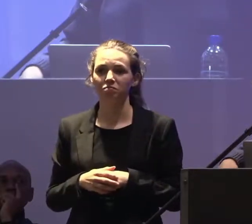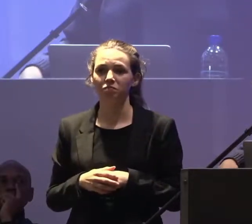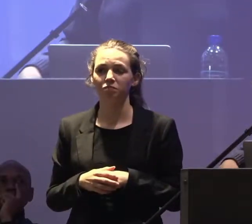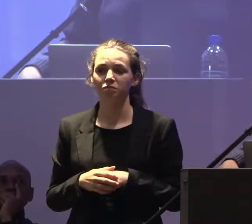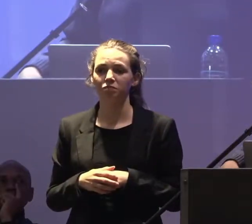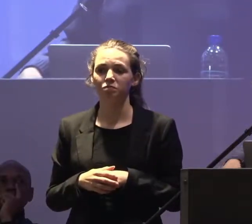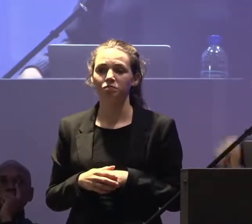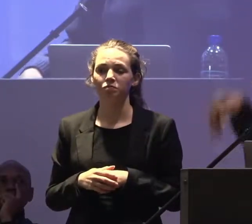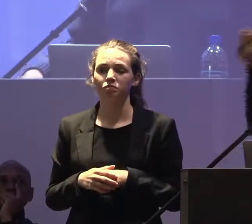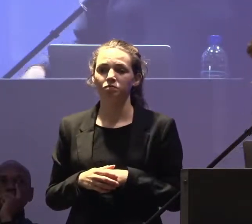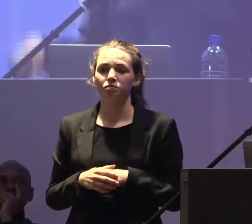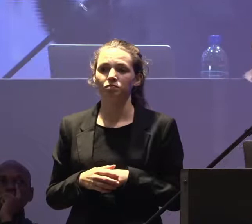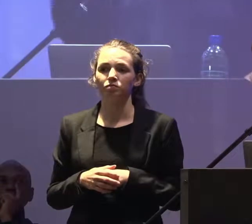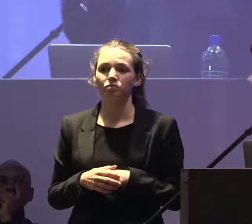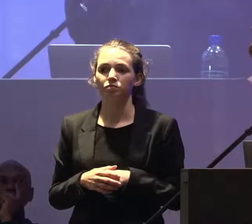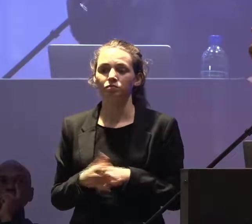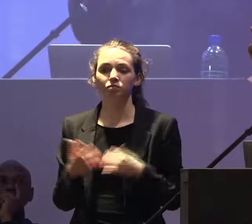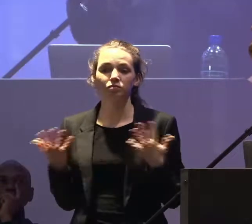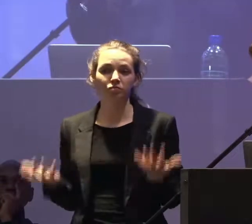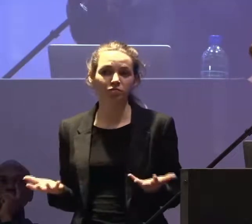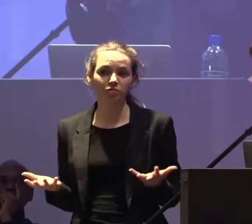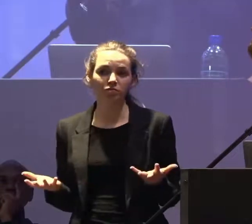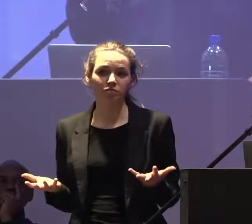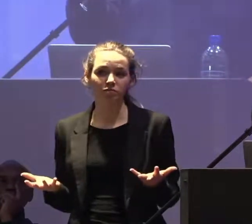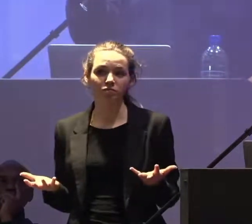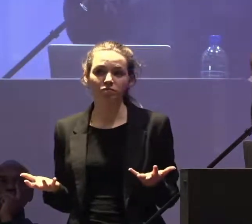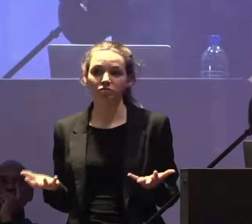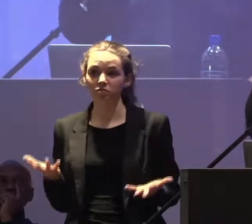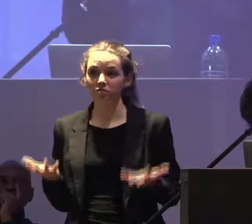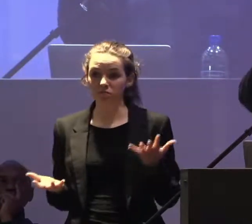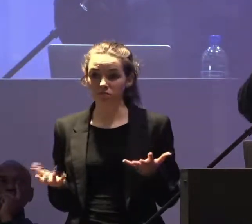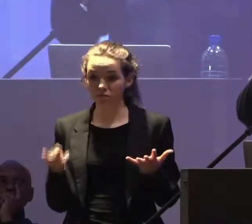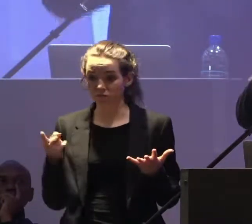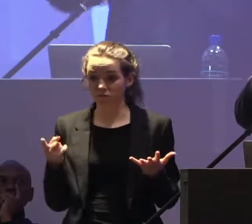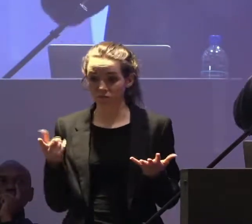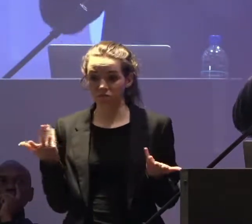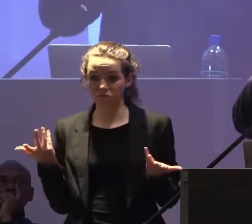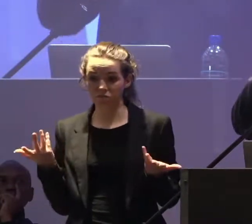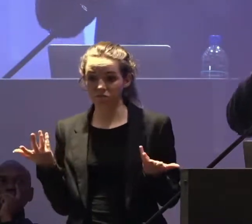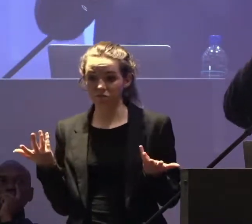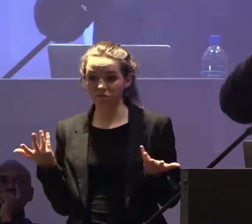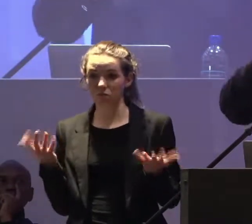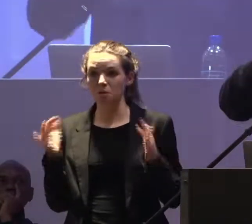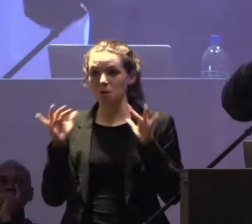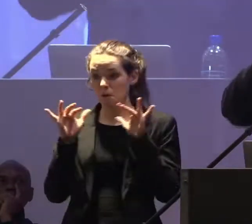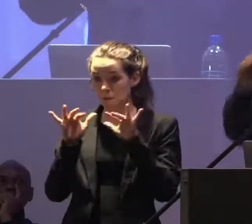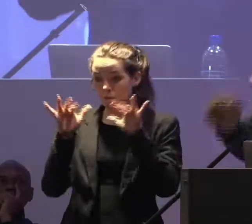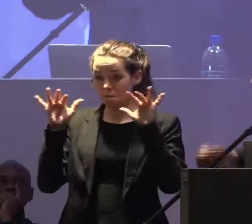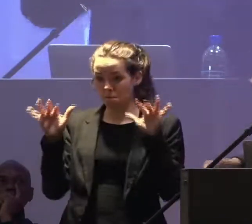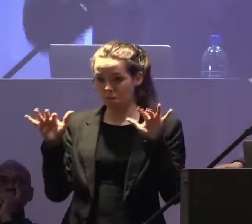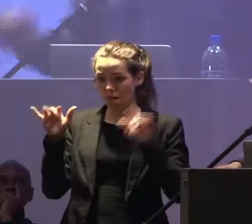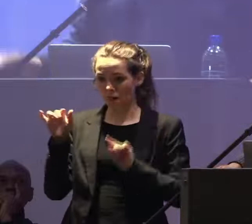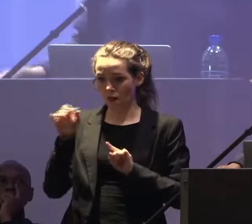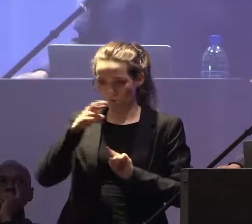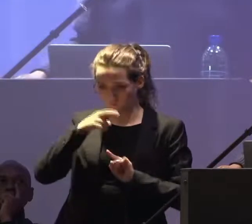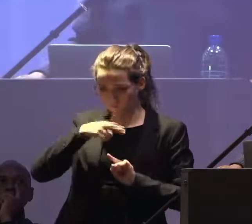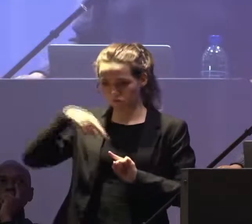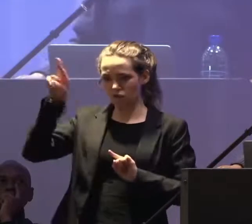Because if they were right in terms of their